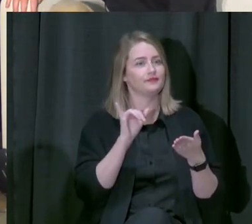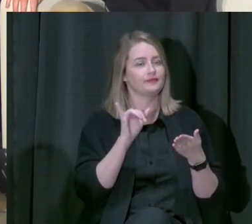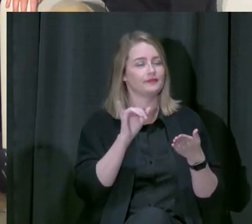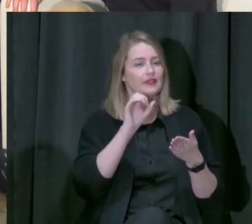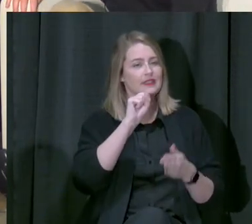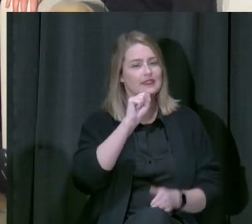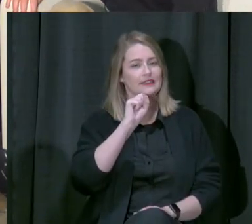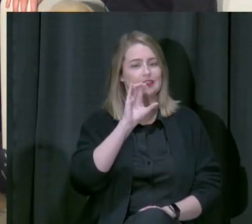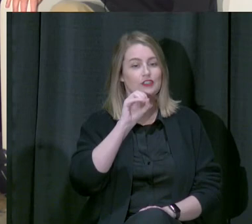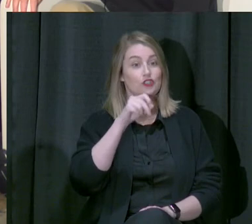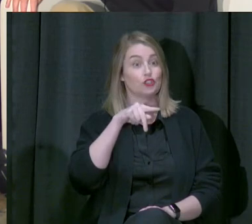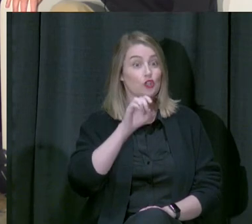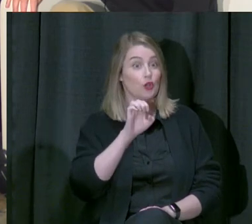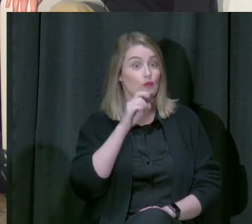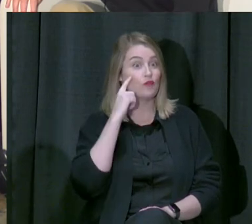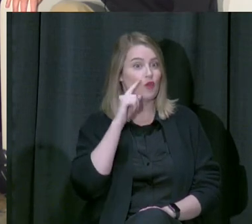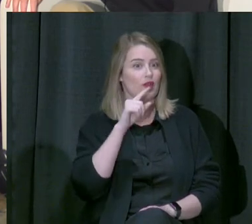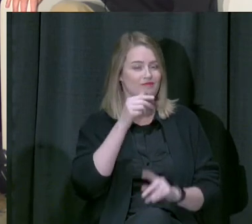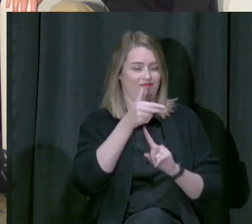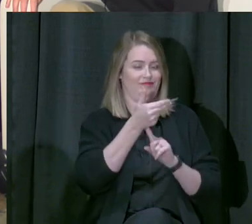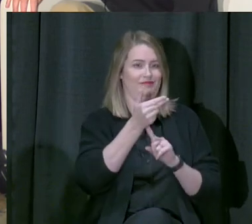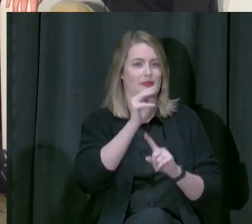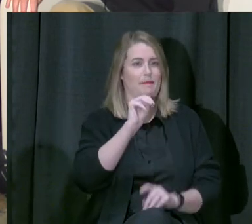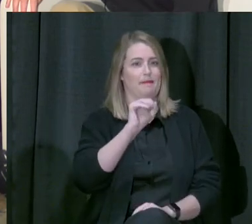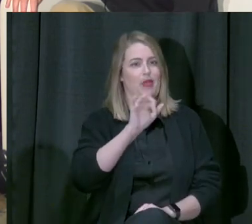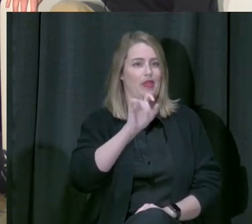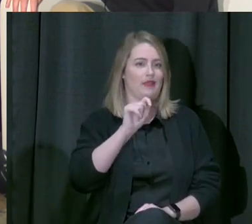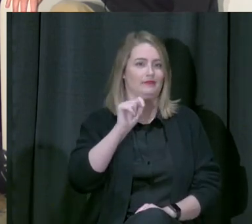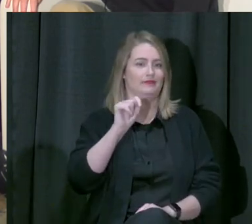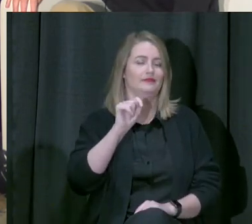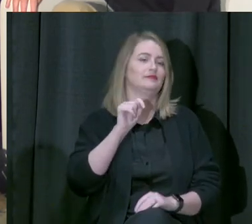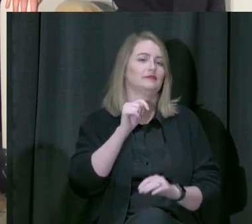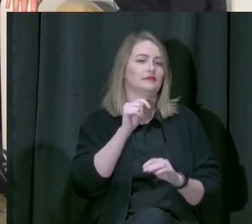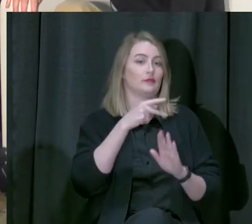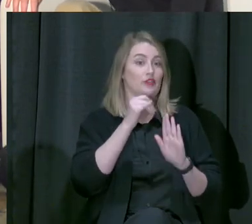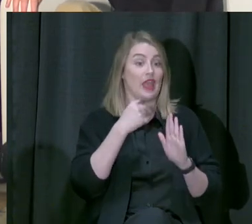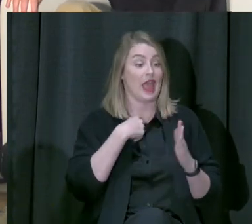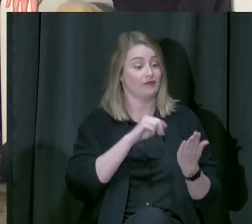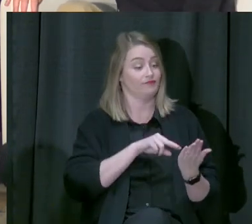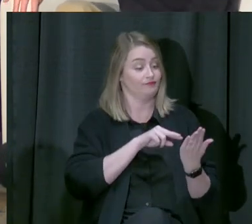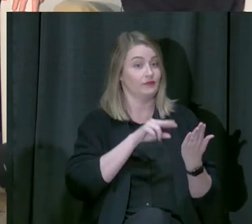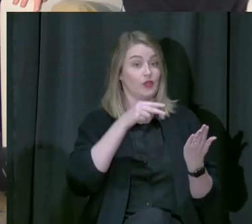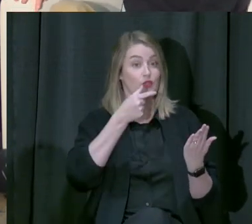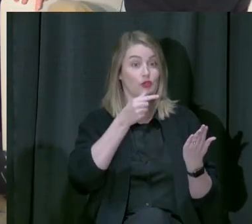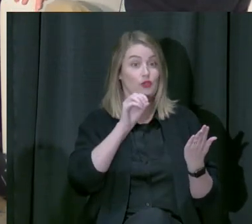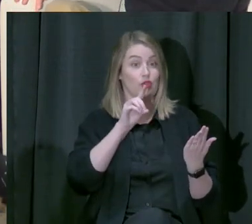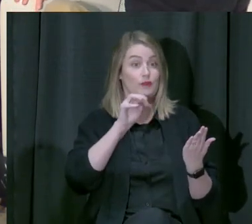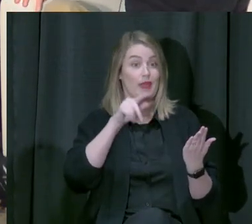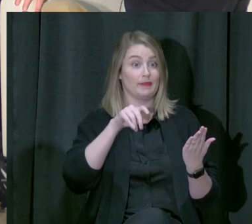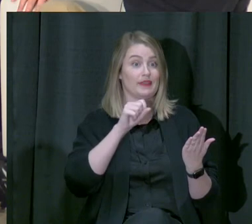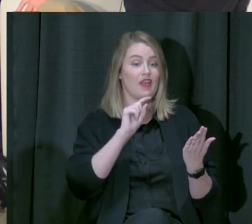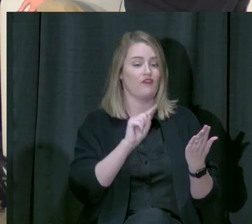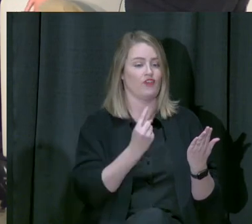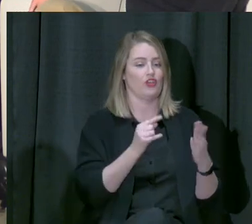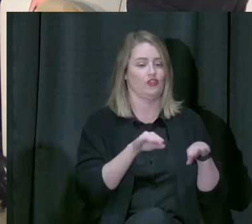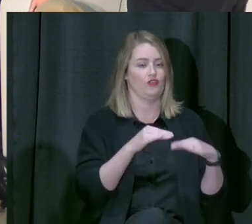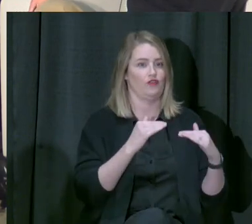scope of the Marriott project, because I noticed when I pulled up Good Maps that it only goes to first and third